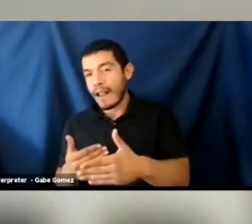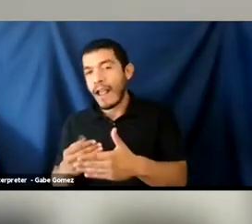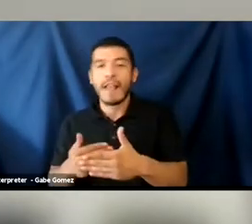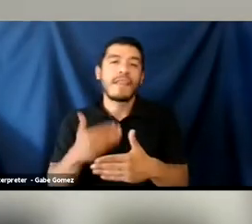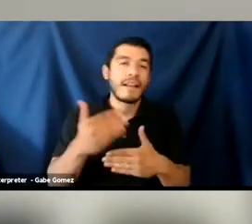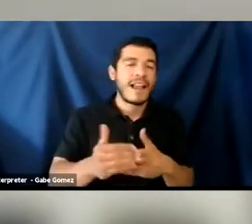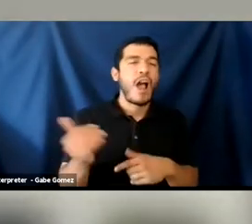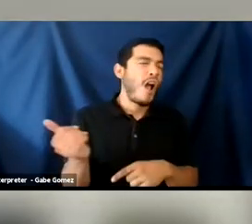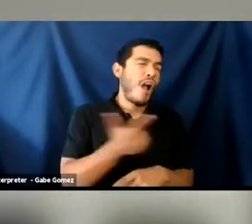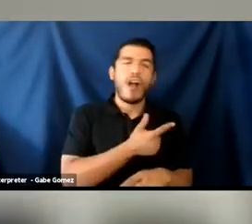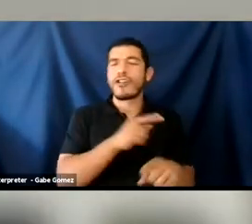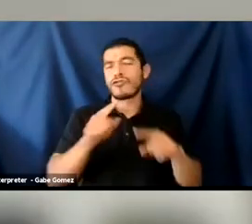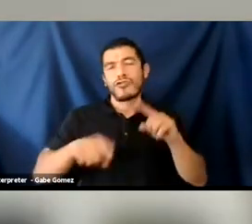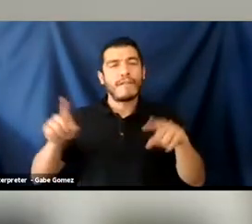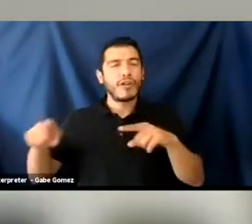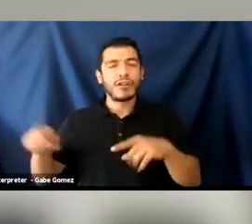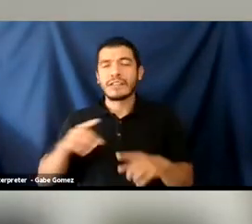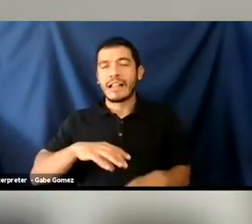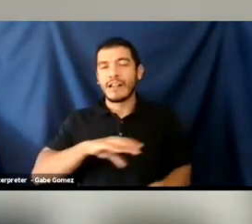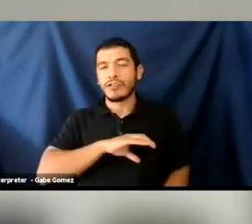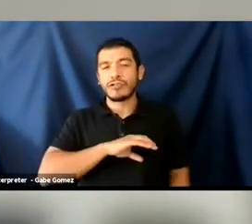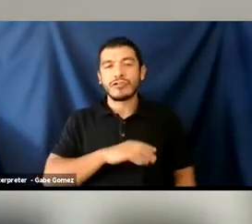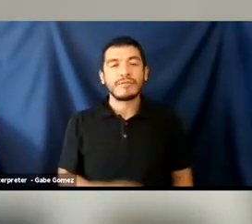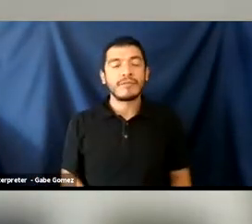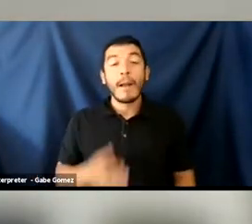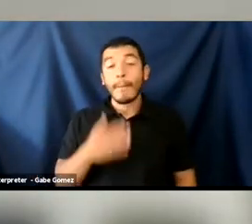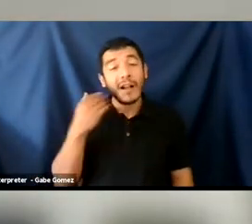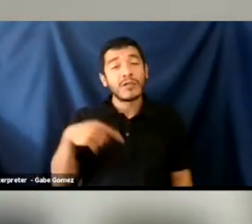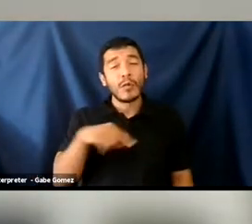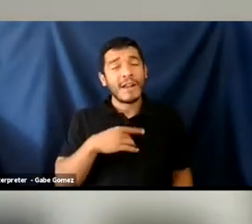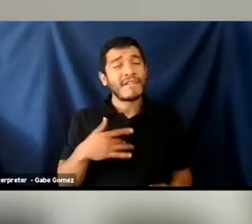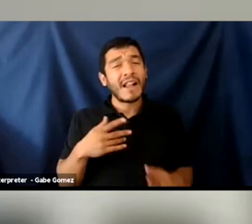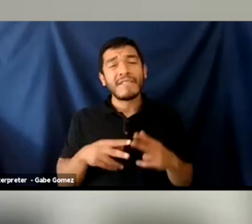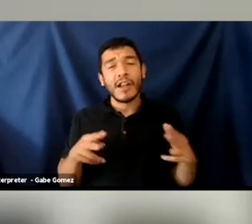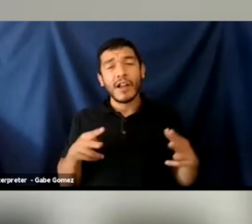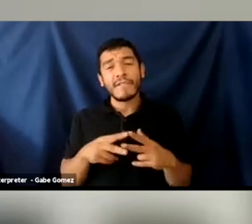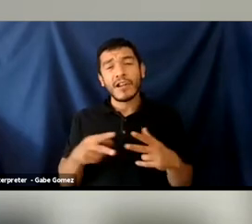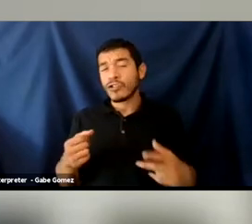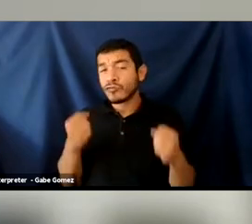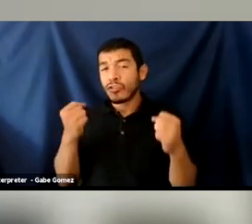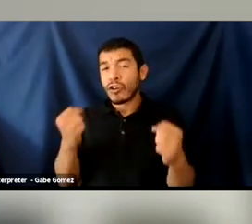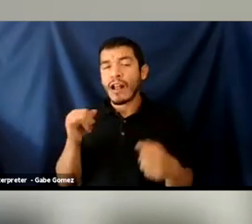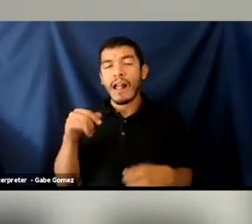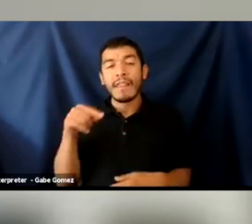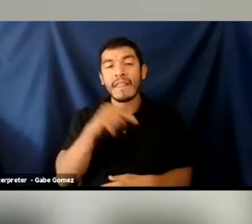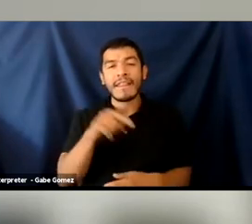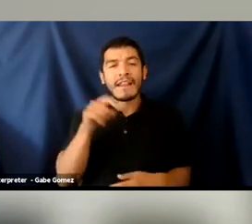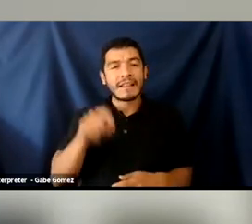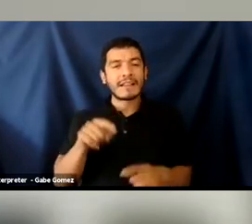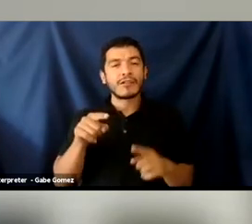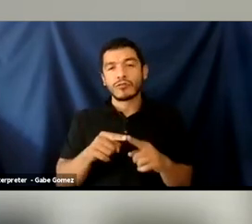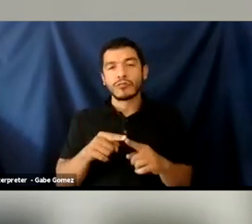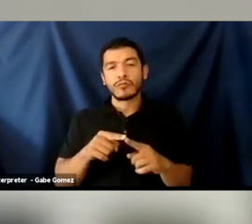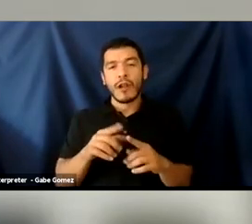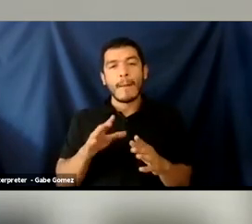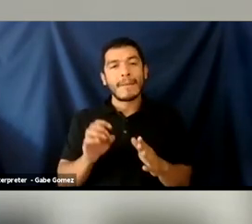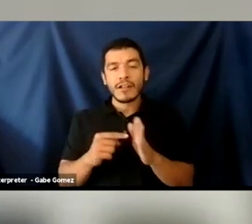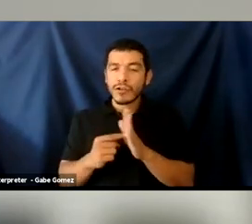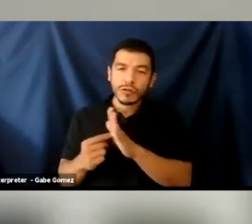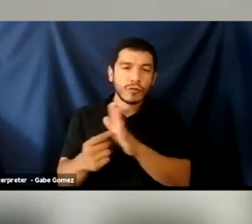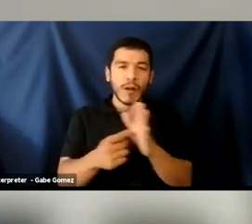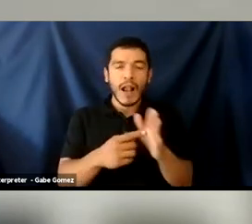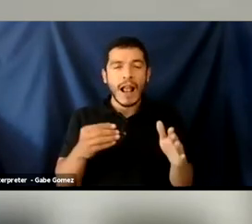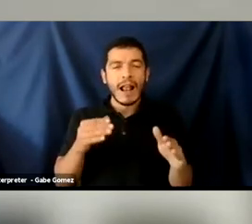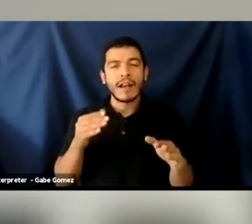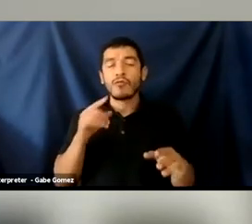all diverse because we feel very, very strongly that this needs to be the wave